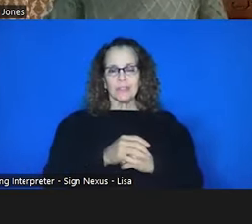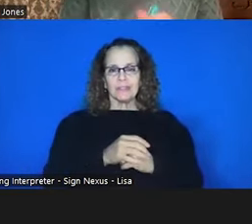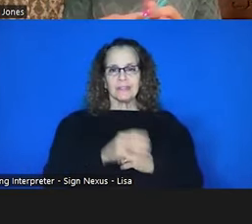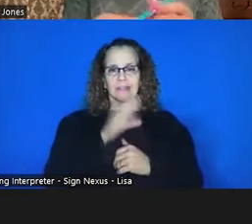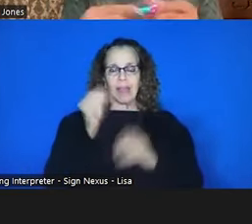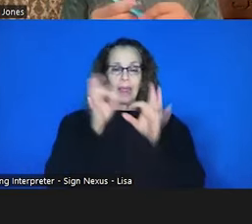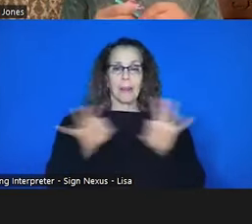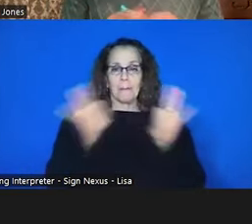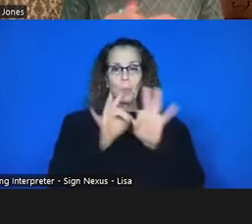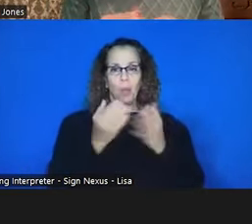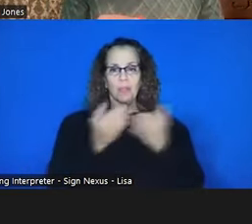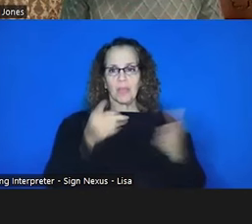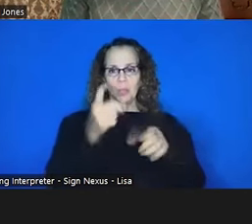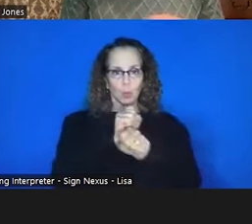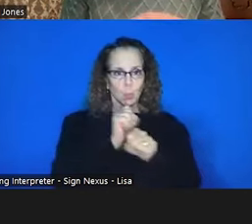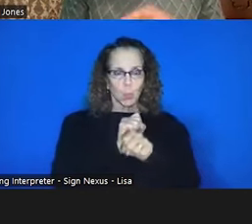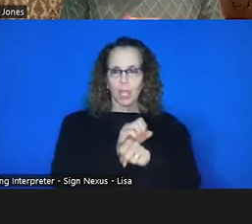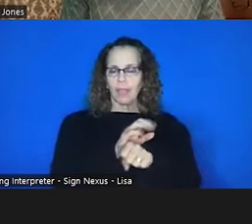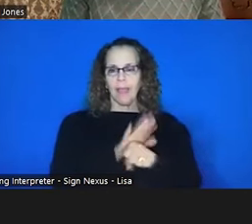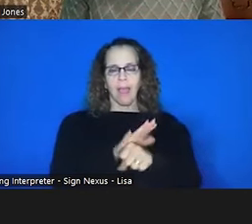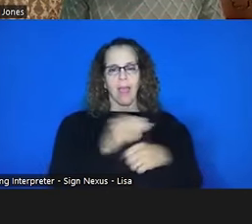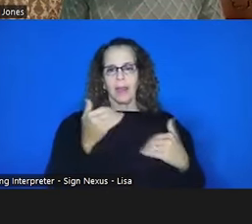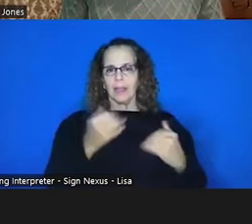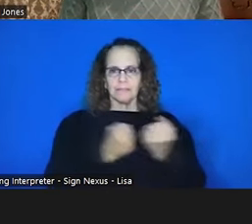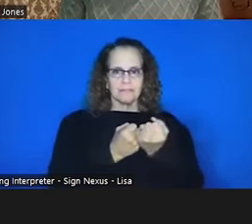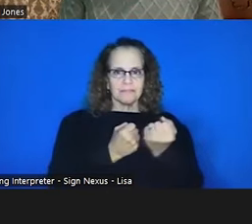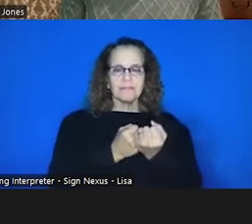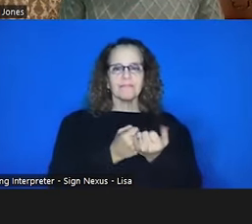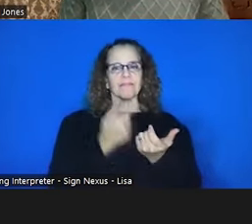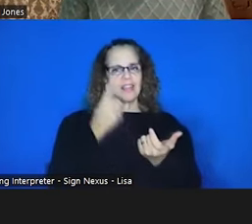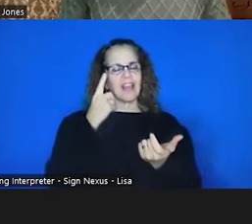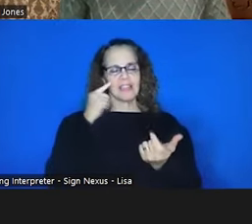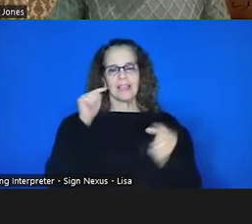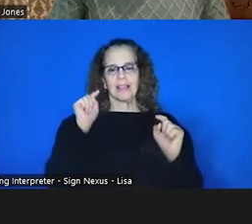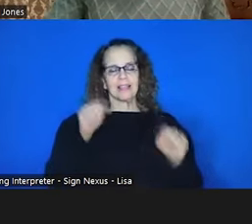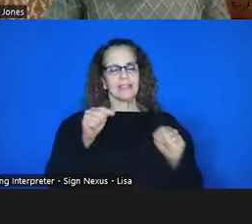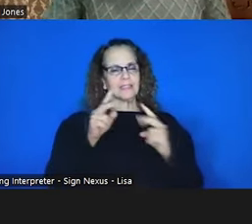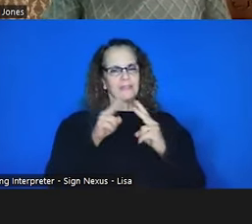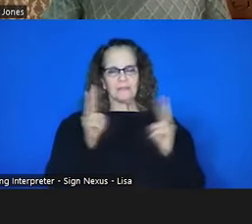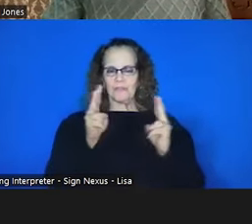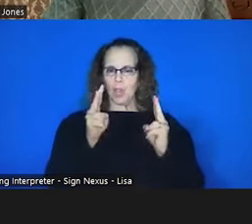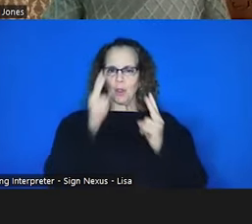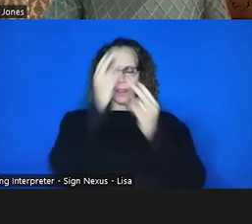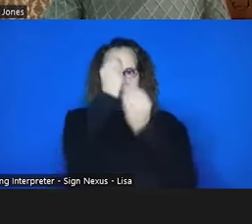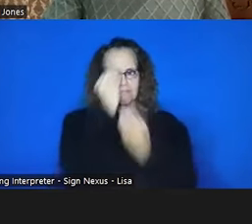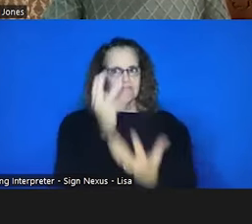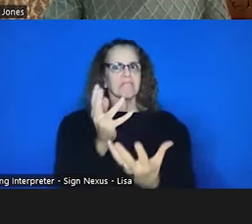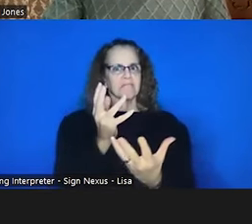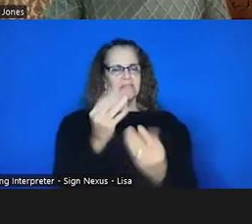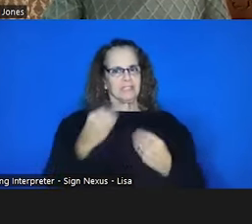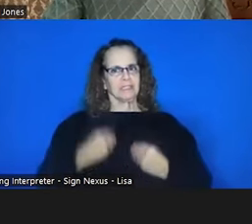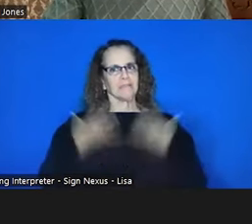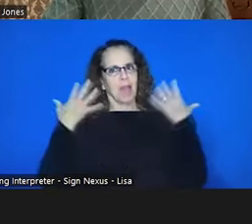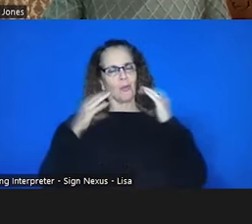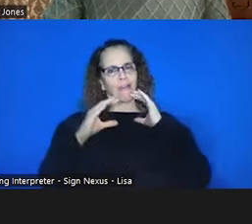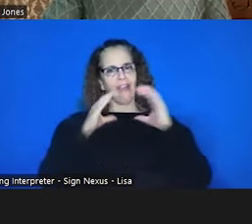important things that you all are working on or are agitating for. I think this has been a very informative and inspiring conversation. I'm